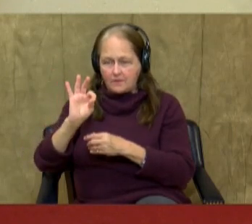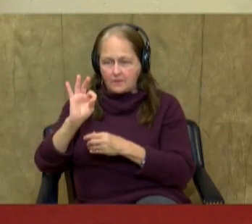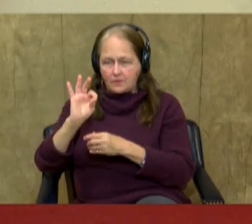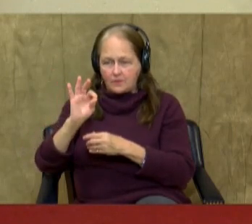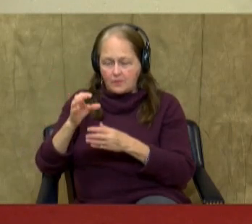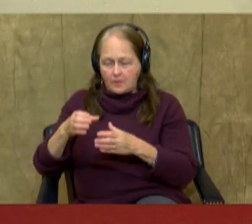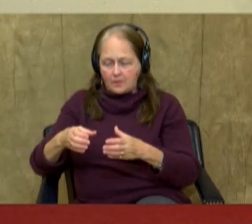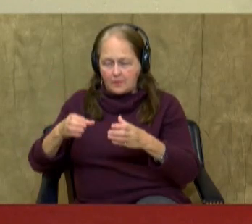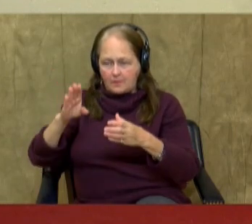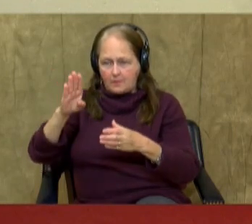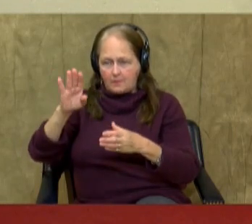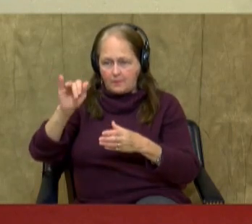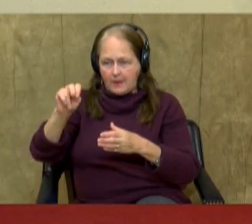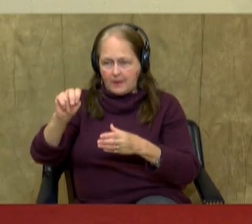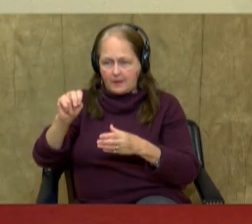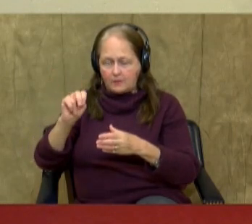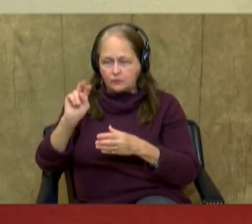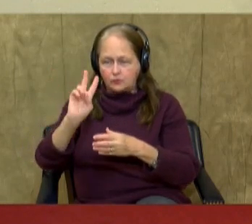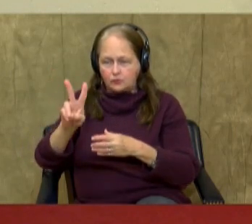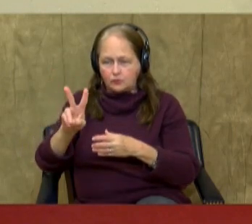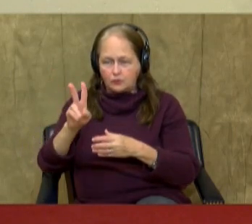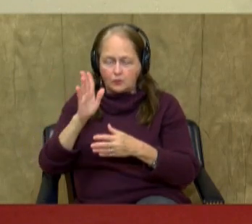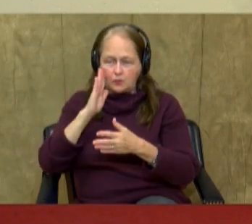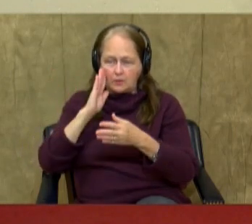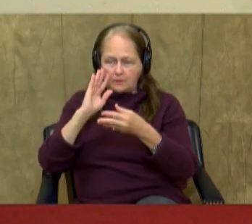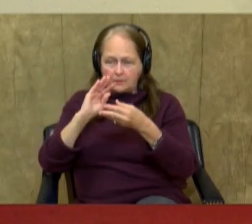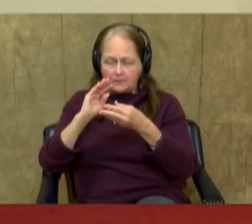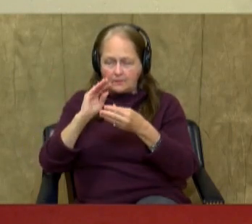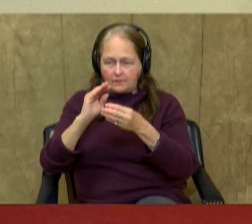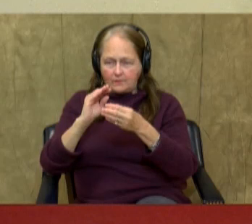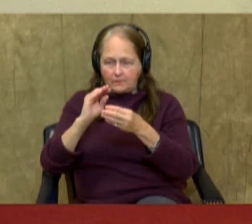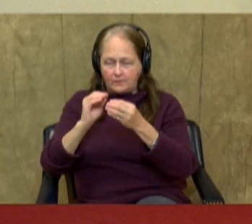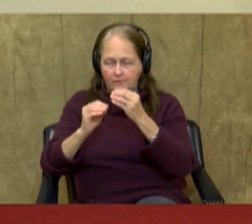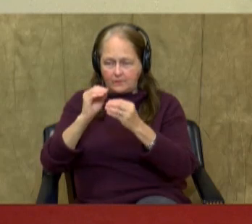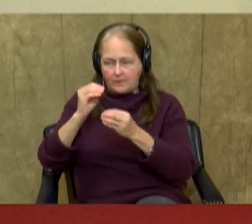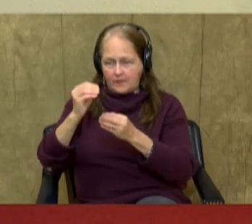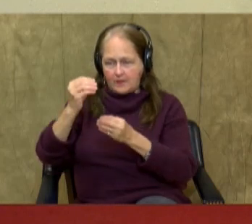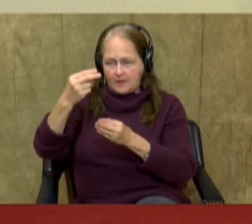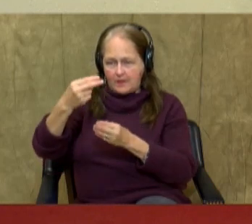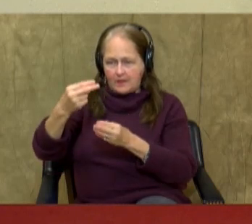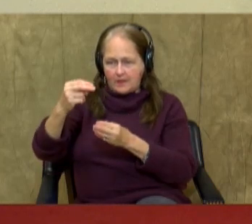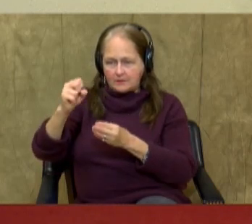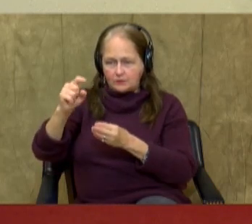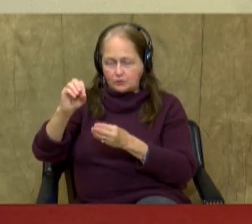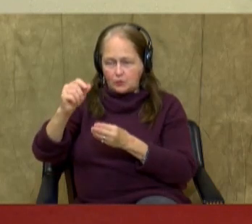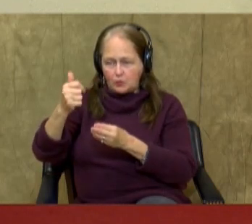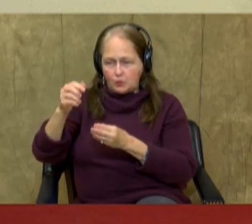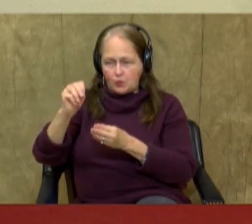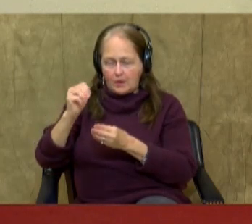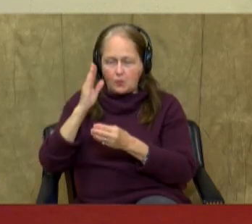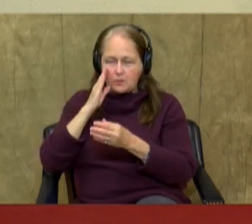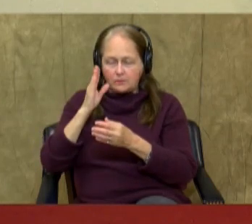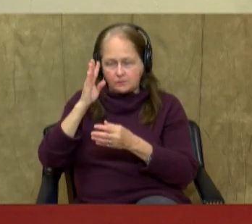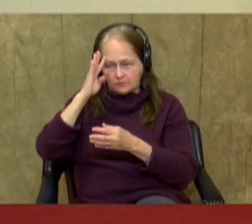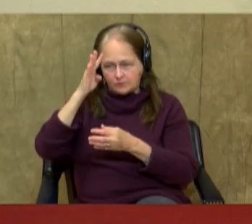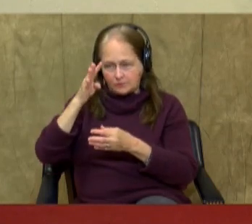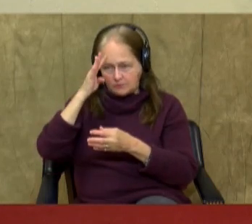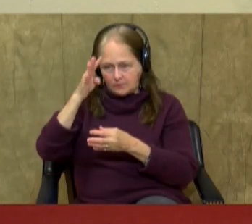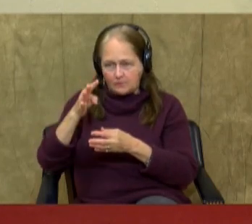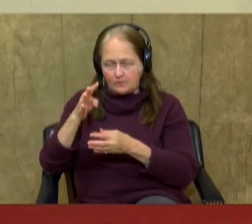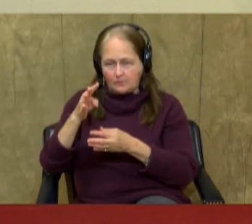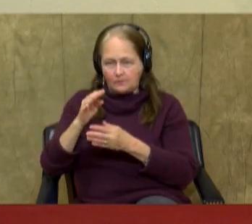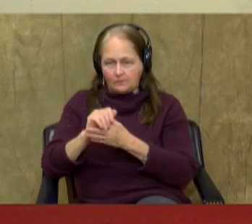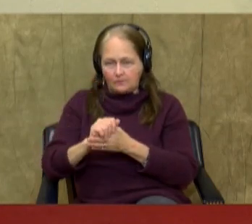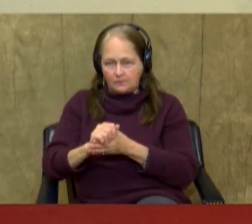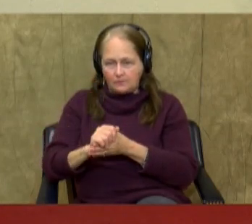bin was also 2. So now we're going to create a histogram with this data.